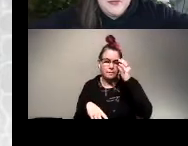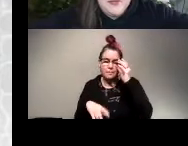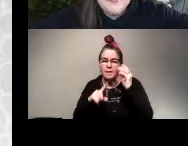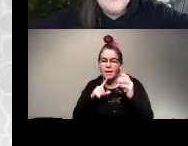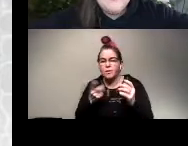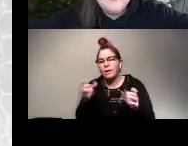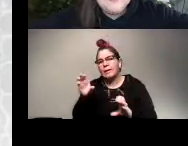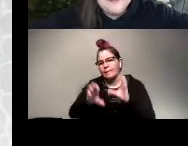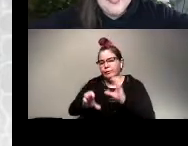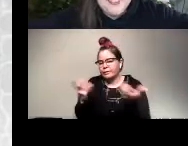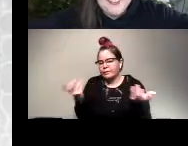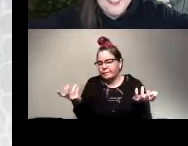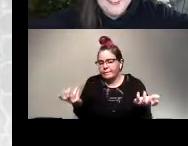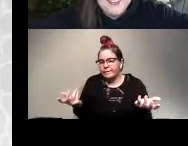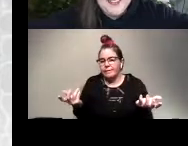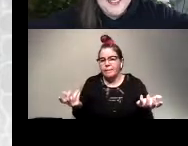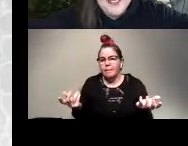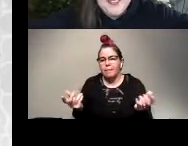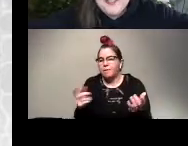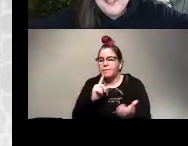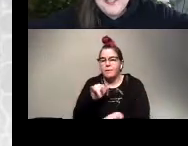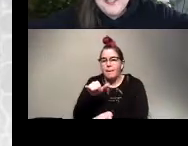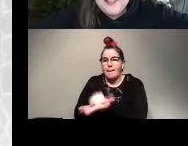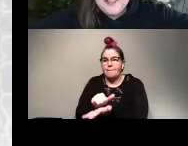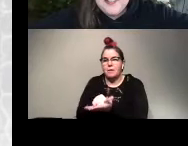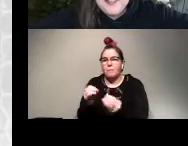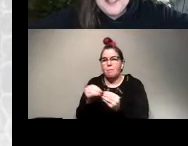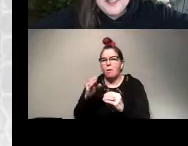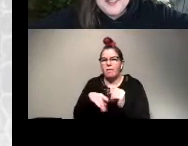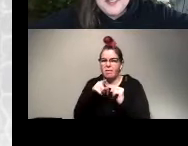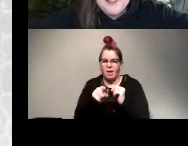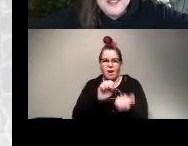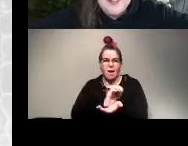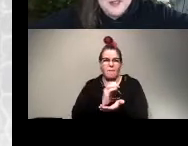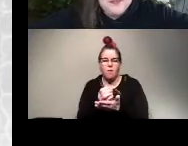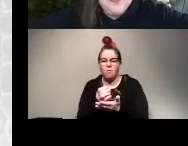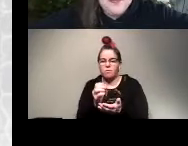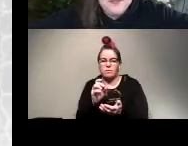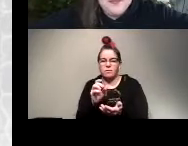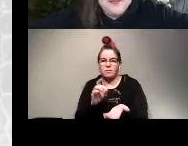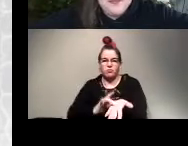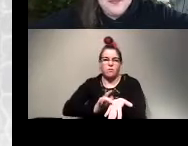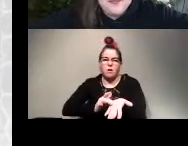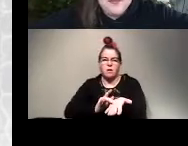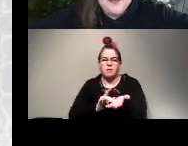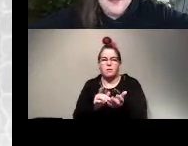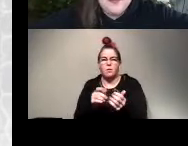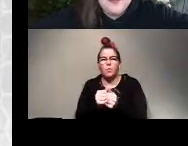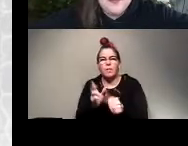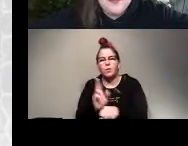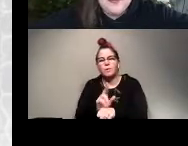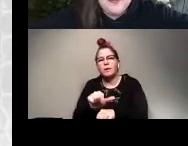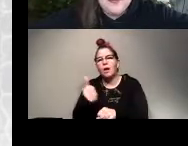chemistry, that it's impossible to put more than about this much drug into the medium without using chemicals that are